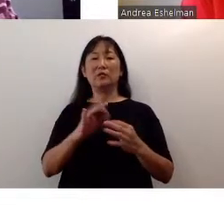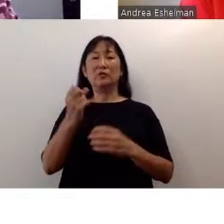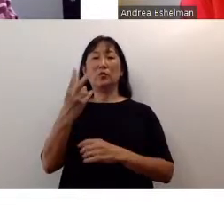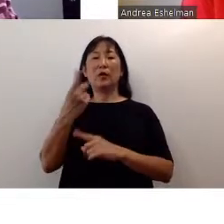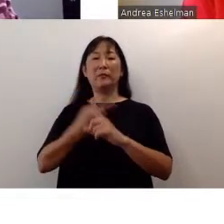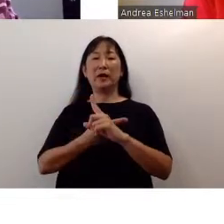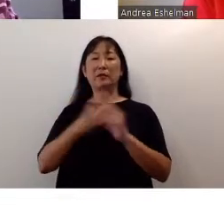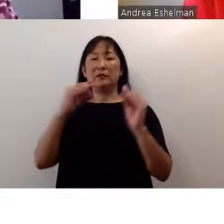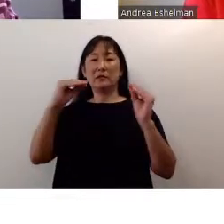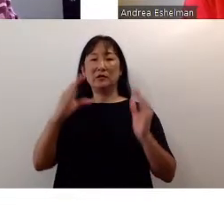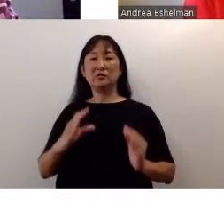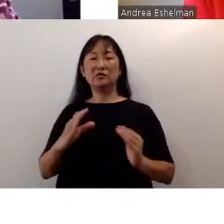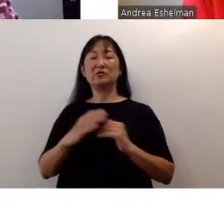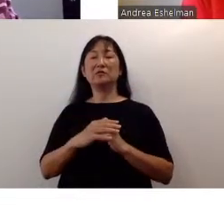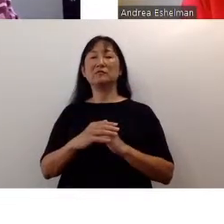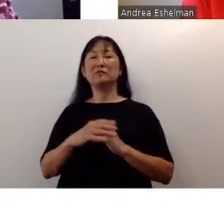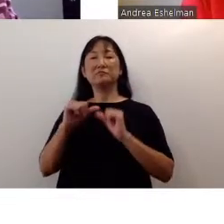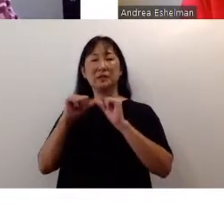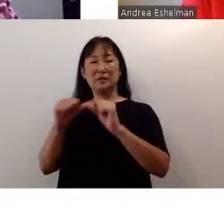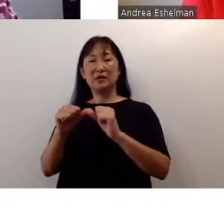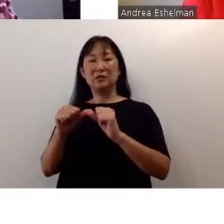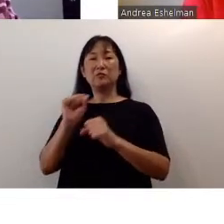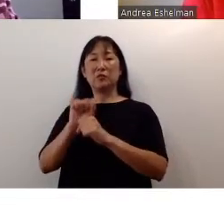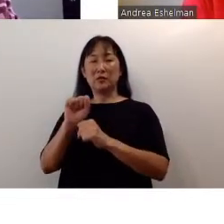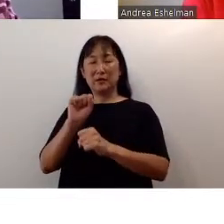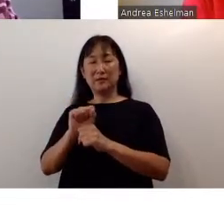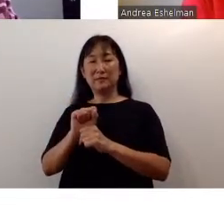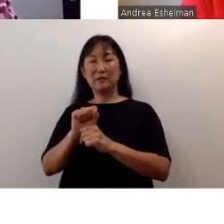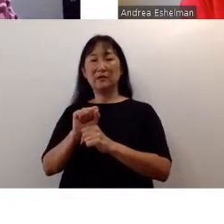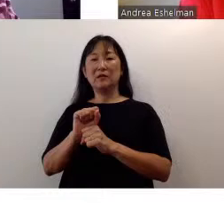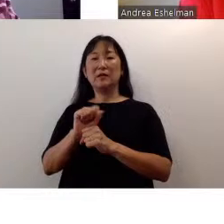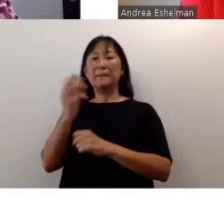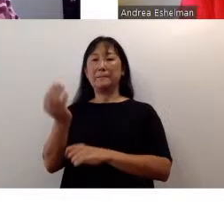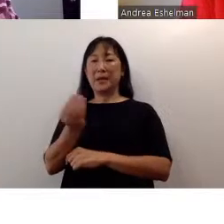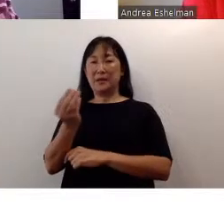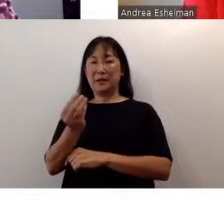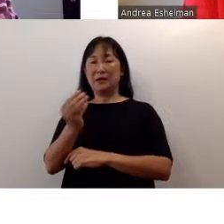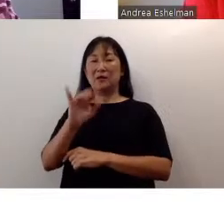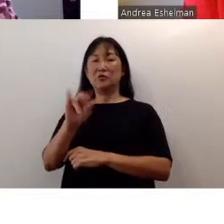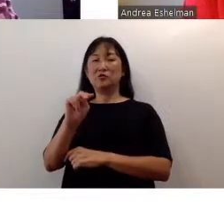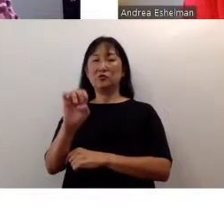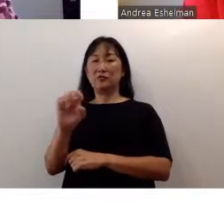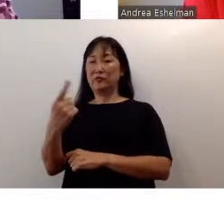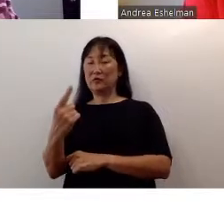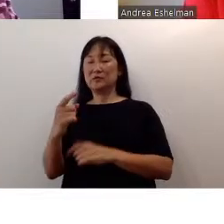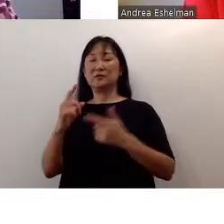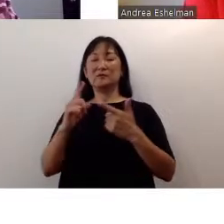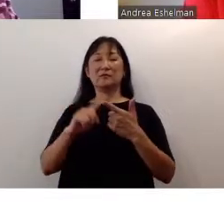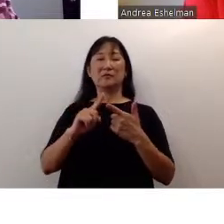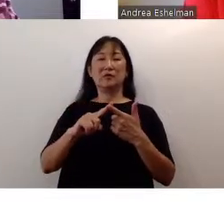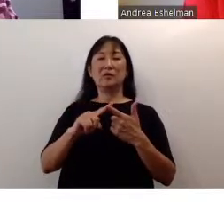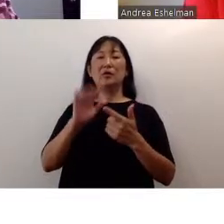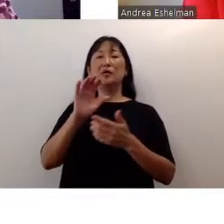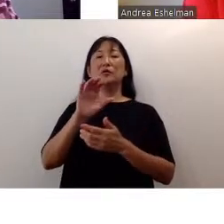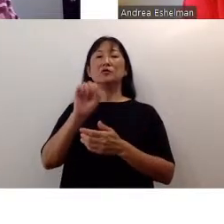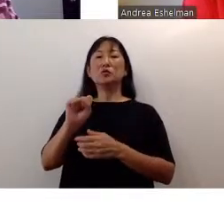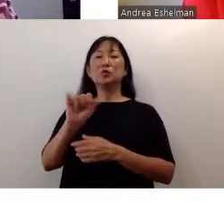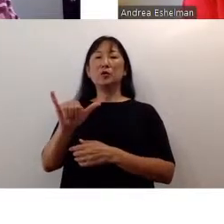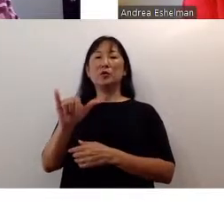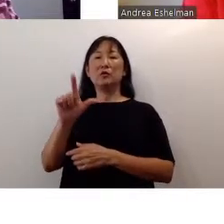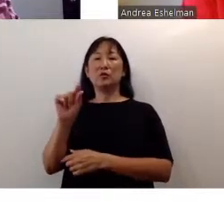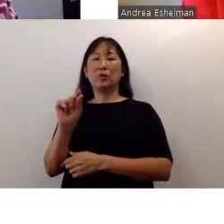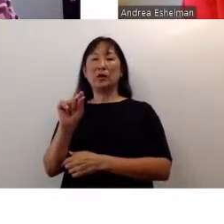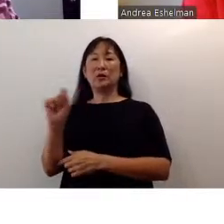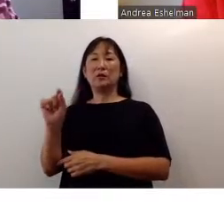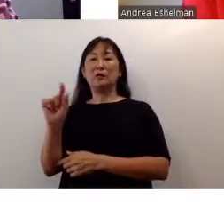teachers who continue doing their work this coming Monday, June 1st. And then we're going to talk about school year 2021 and what we